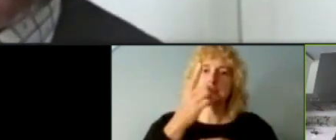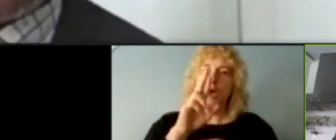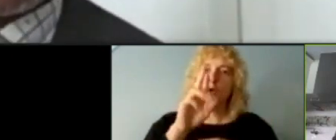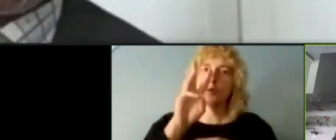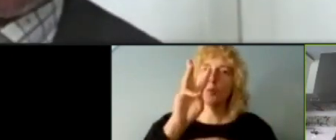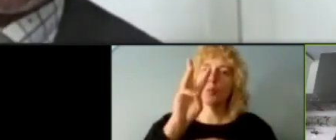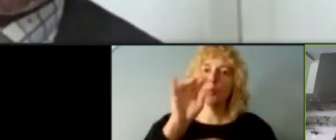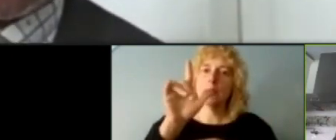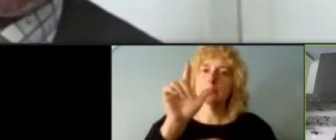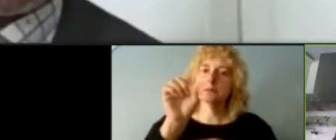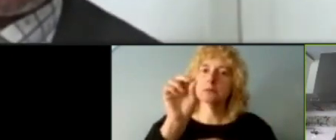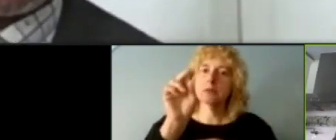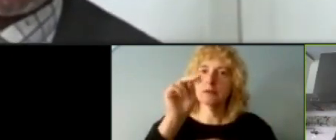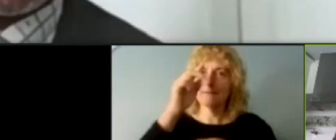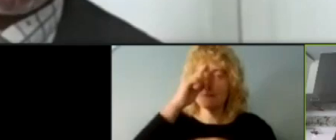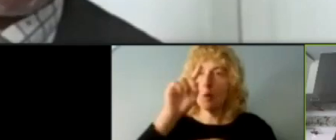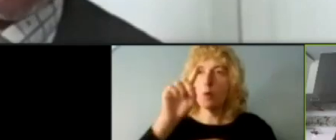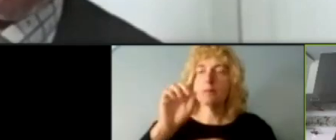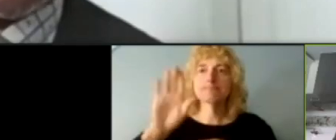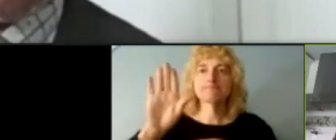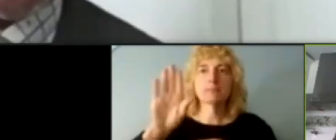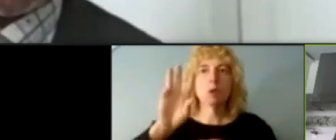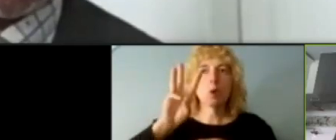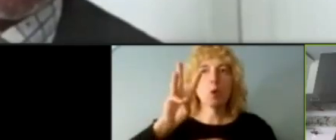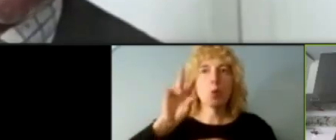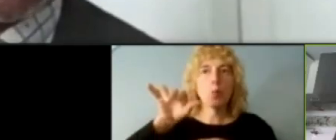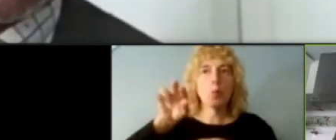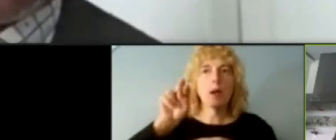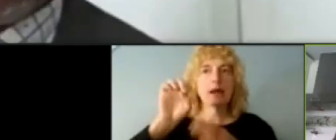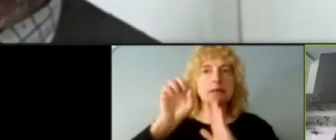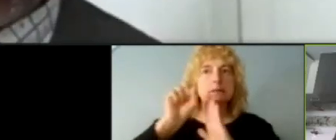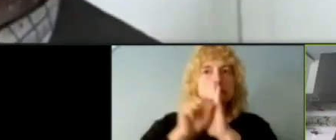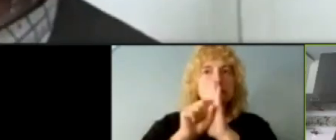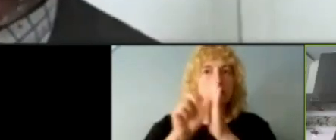for Wayne State's very